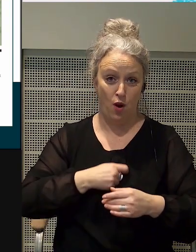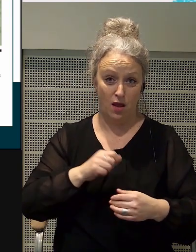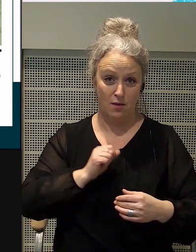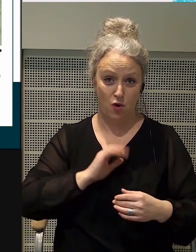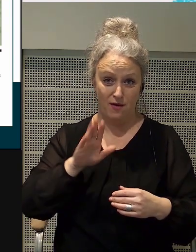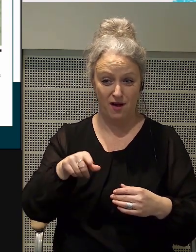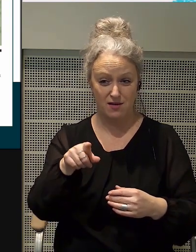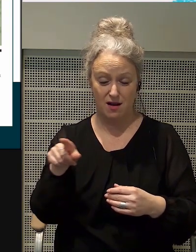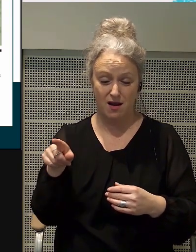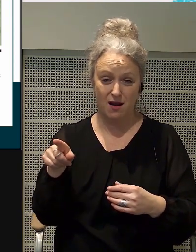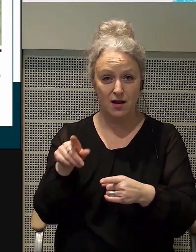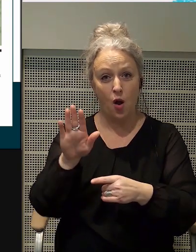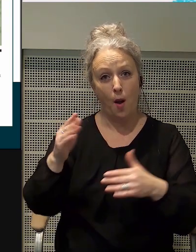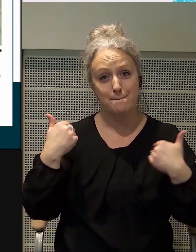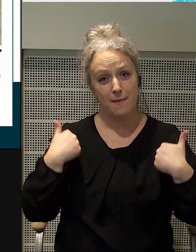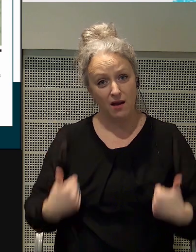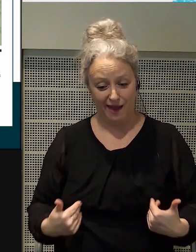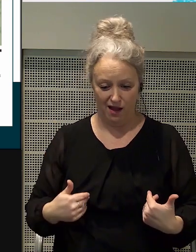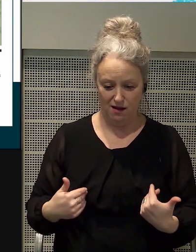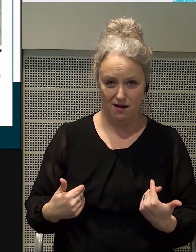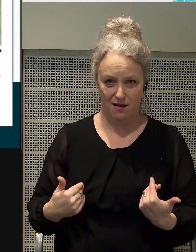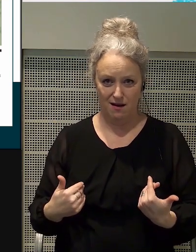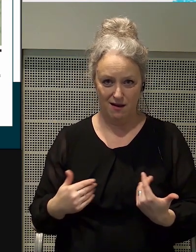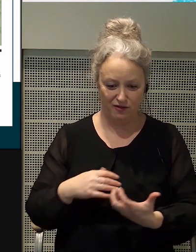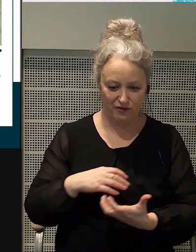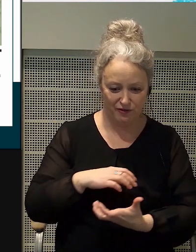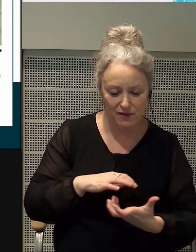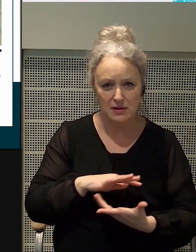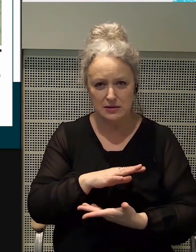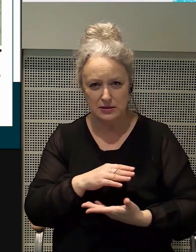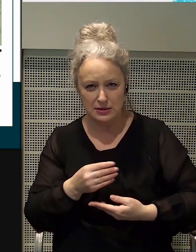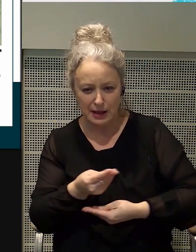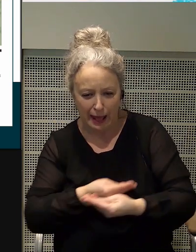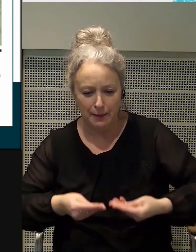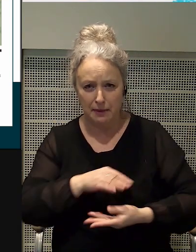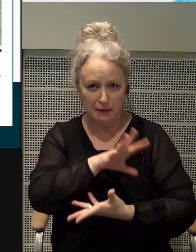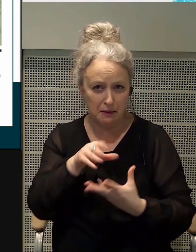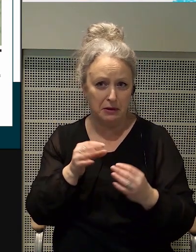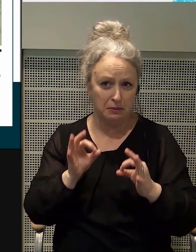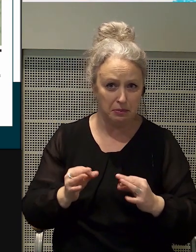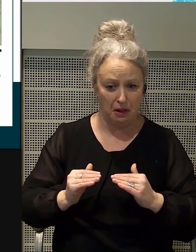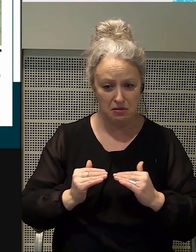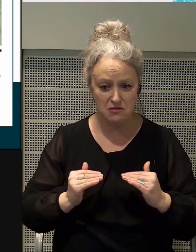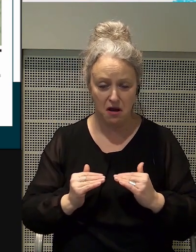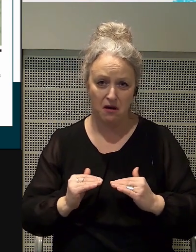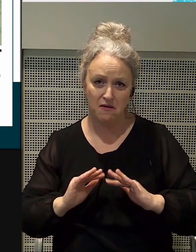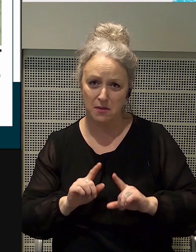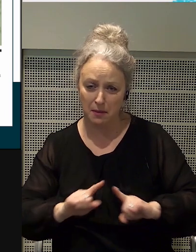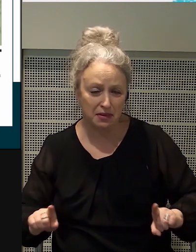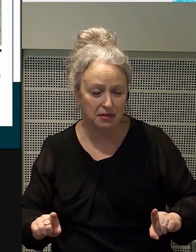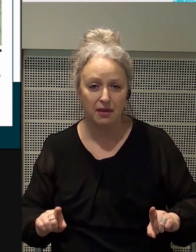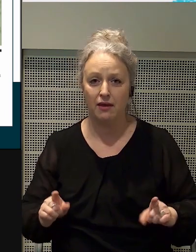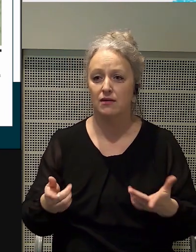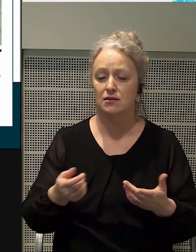already fully normal before, and specific issues that were important to them were not addressed in these